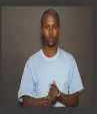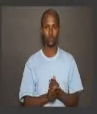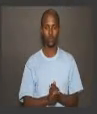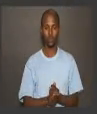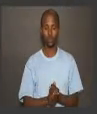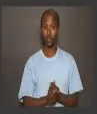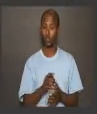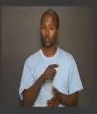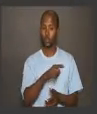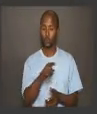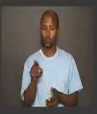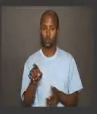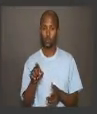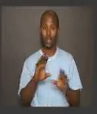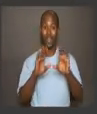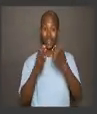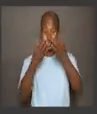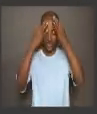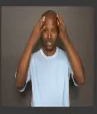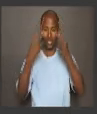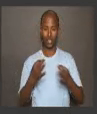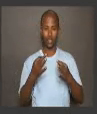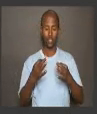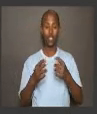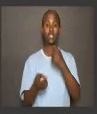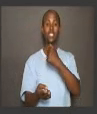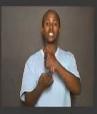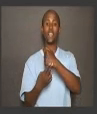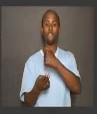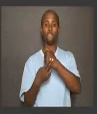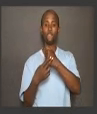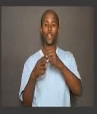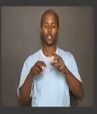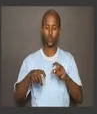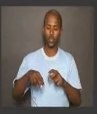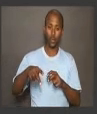Your class decides to save for a trip to